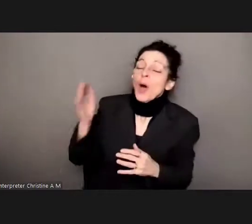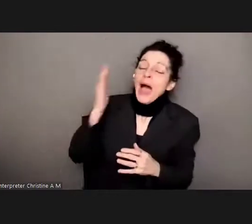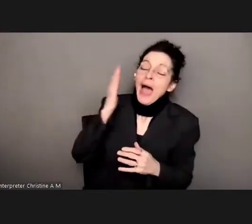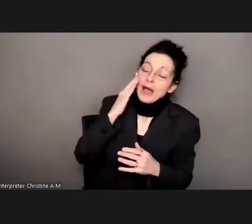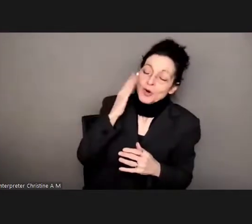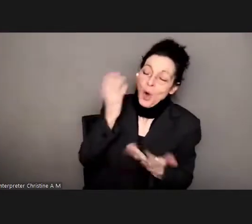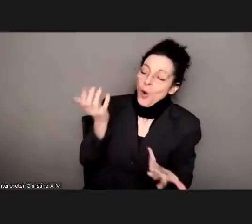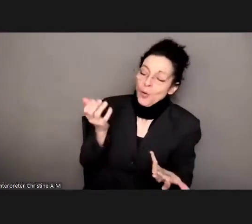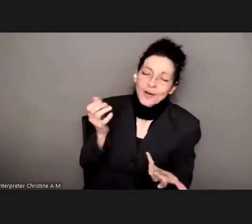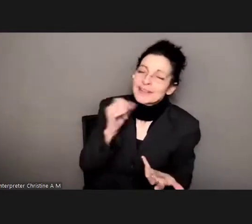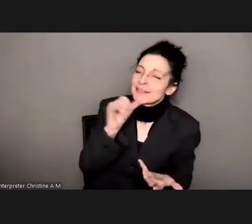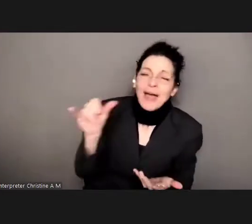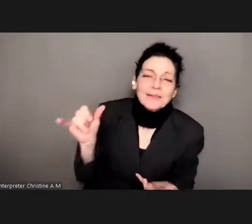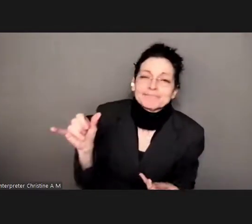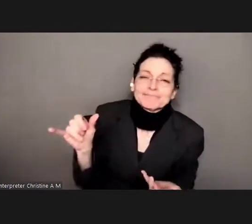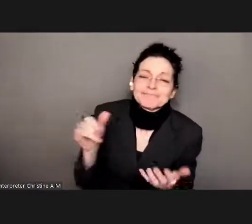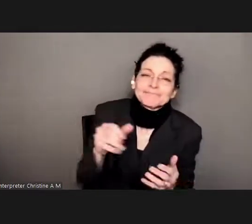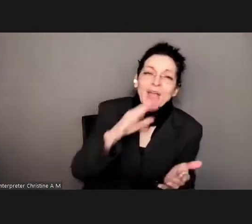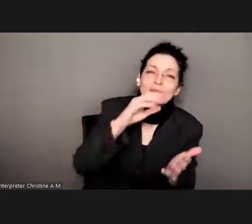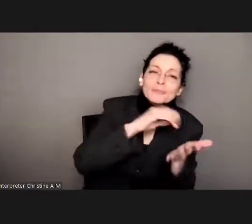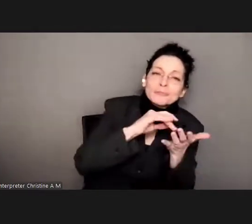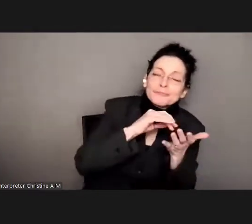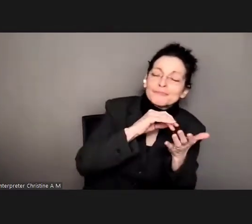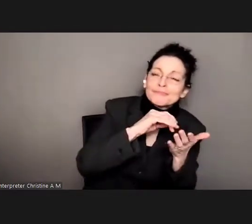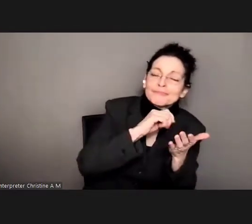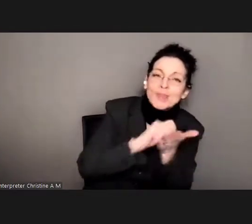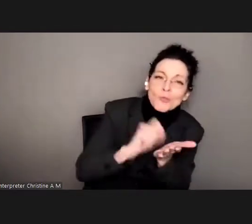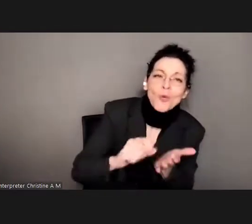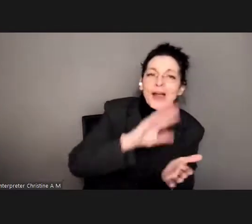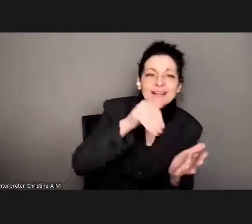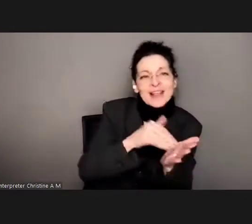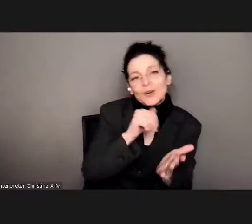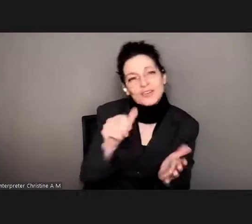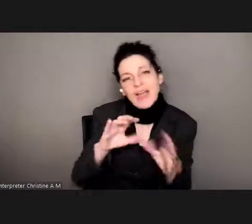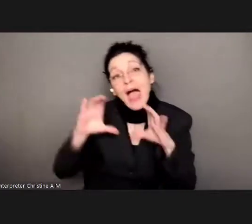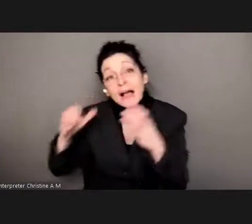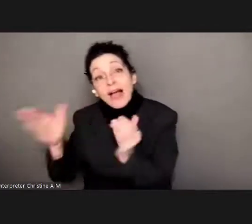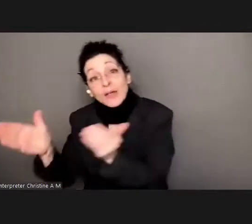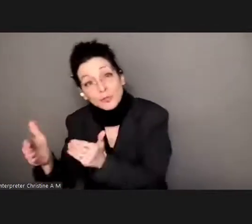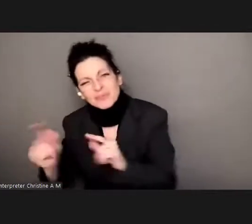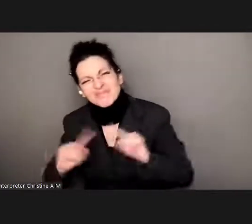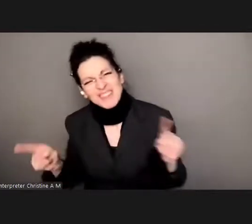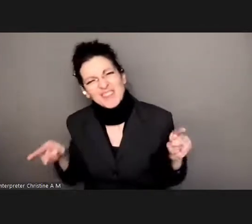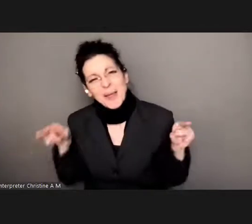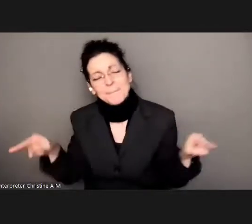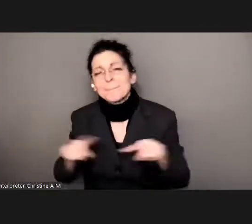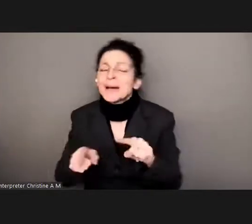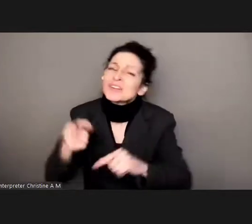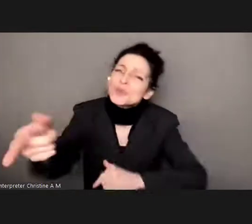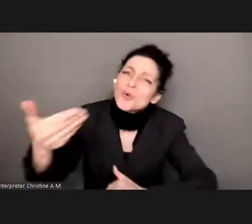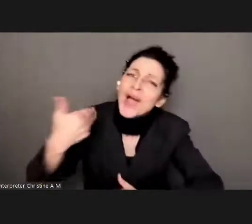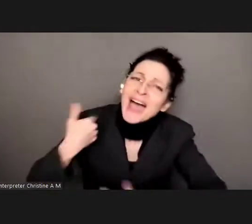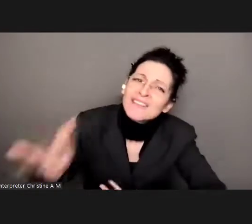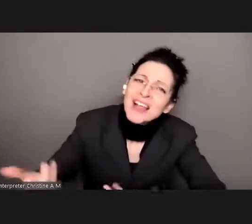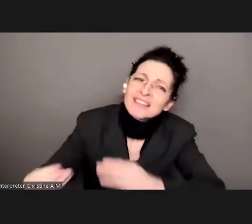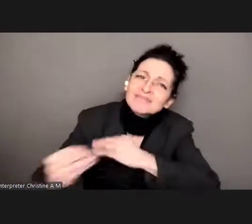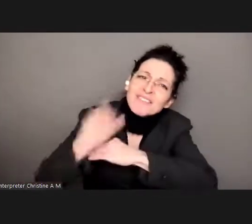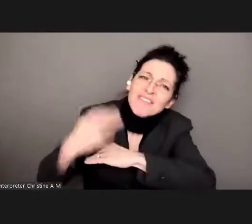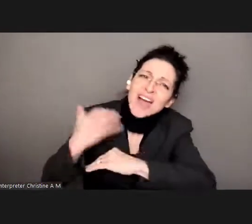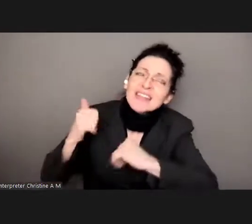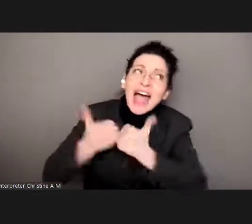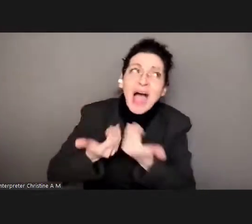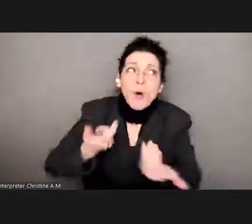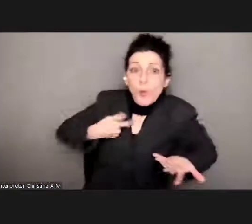advice or strategies or workarounds, just what information of any kind do you have on how we might think